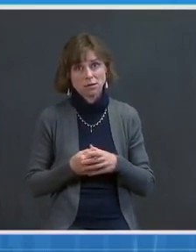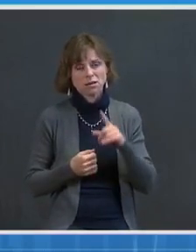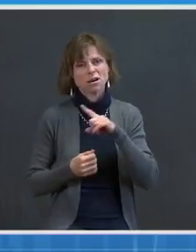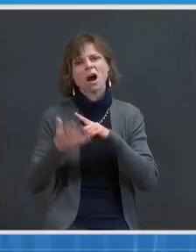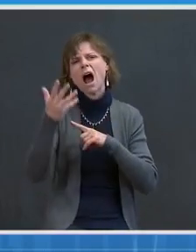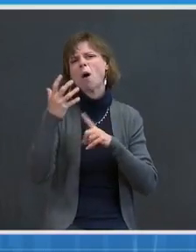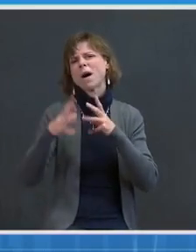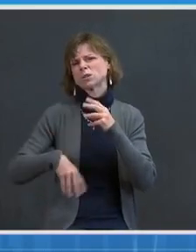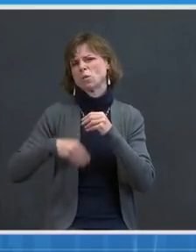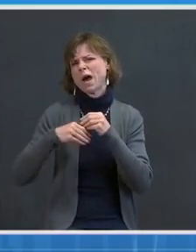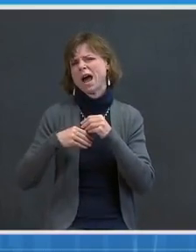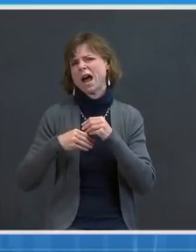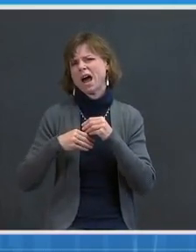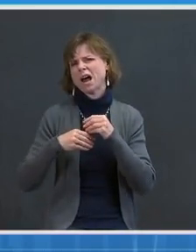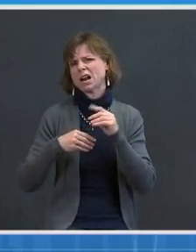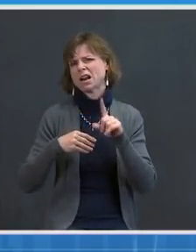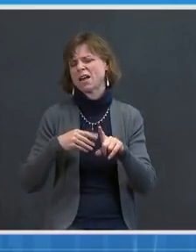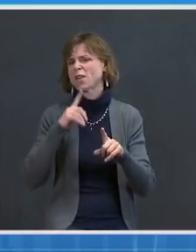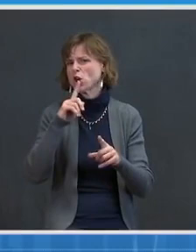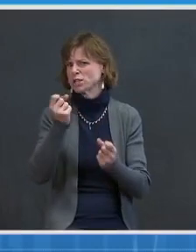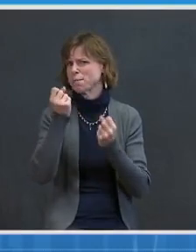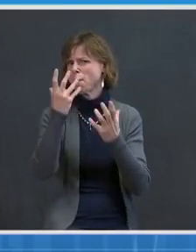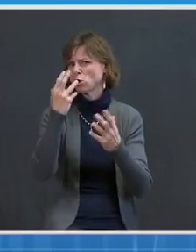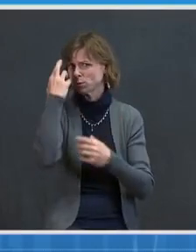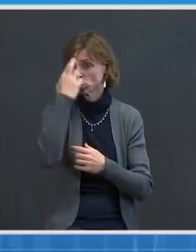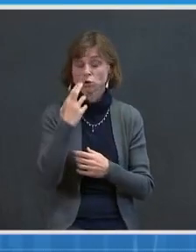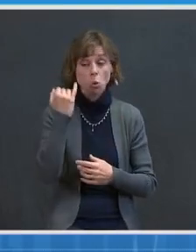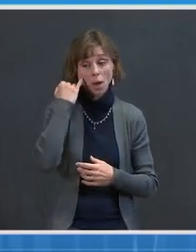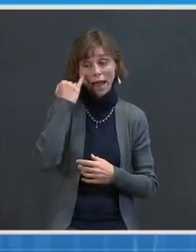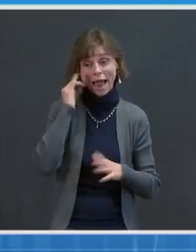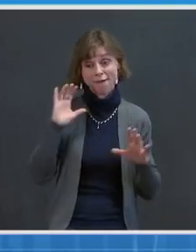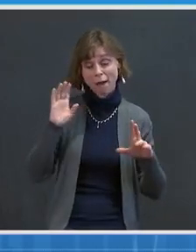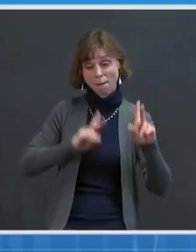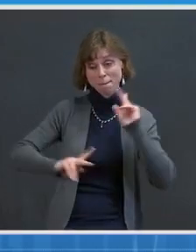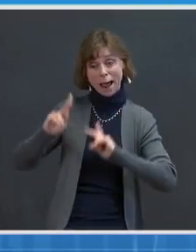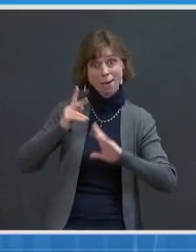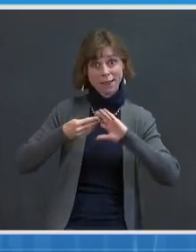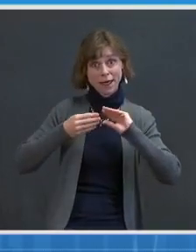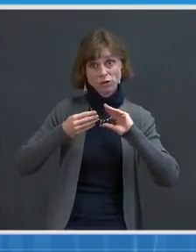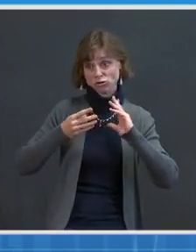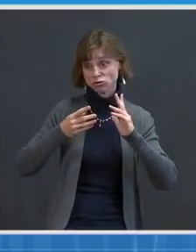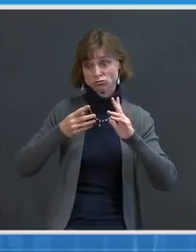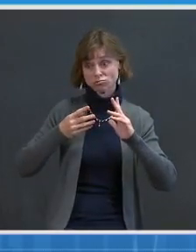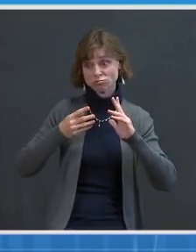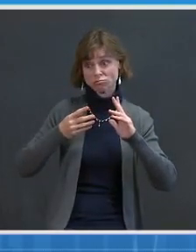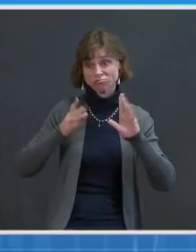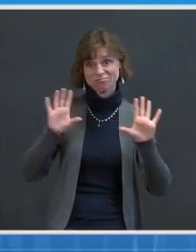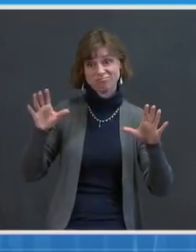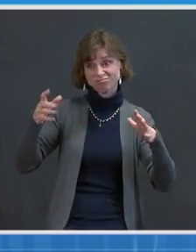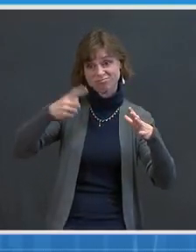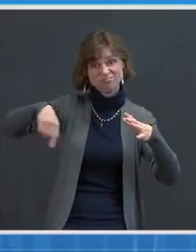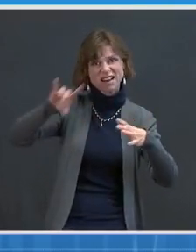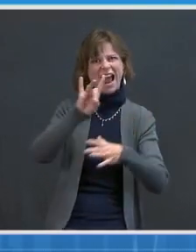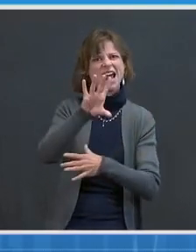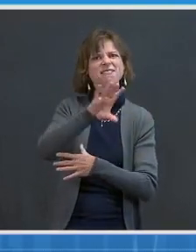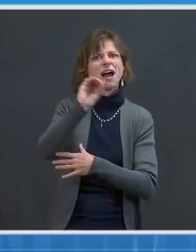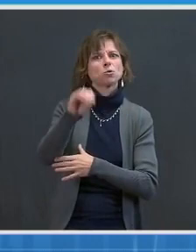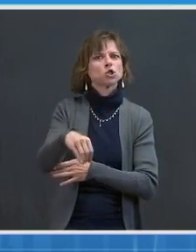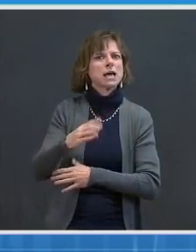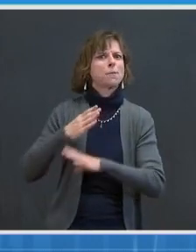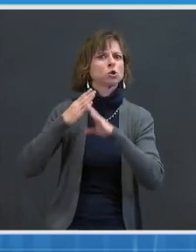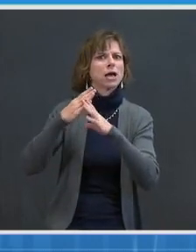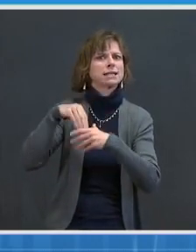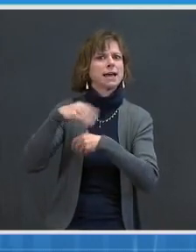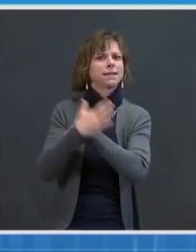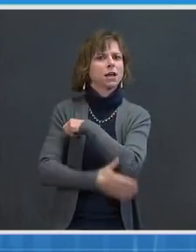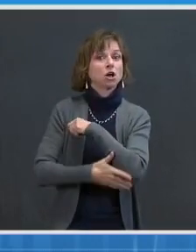important that these are local rates as well. So if you have a population rate that is 85% protected across the country, but a community